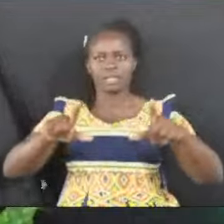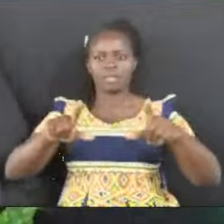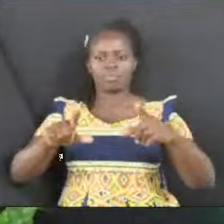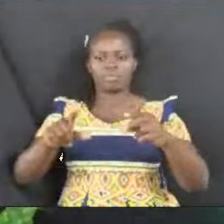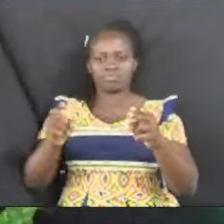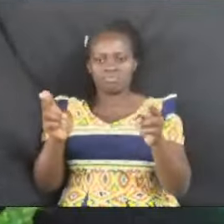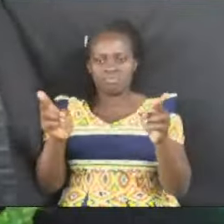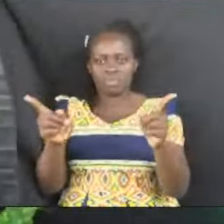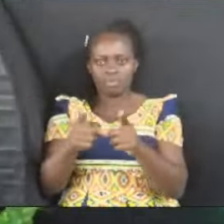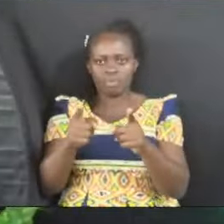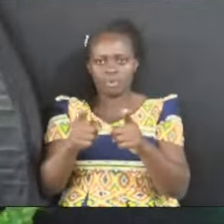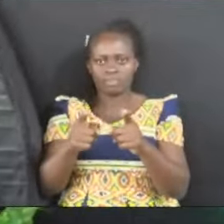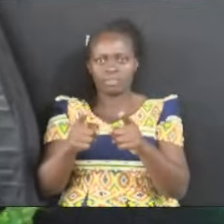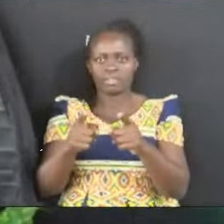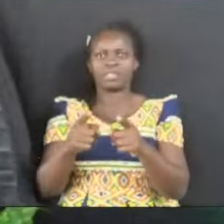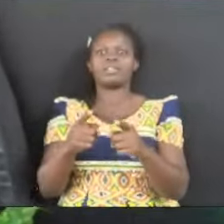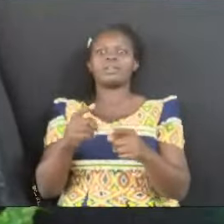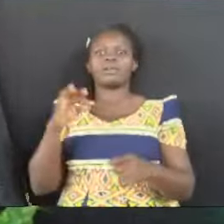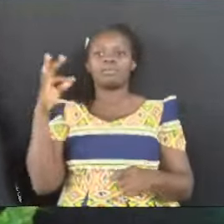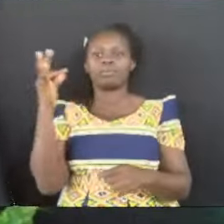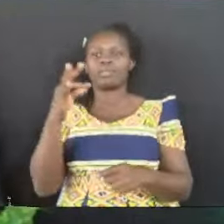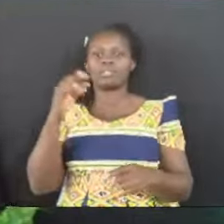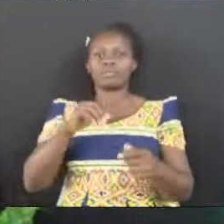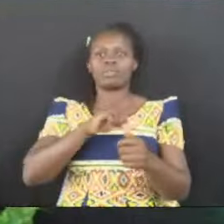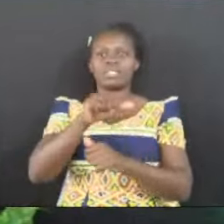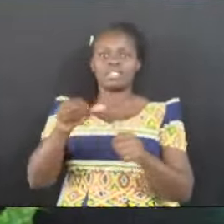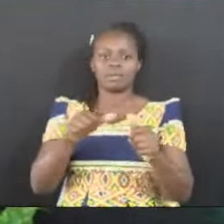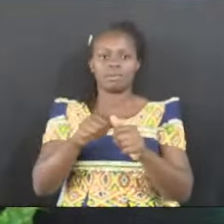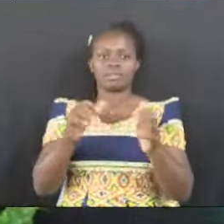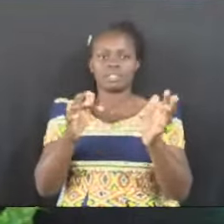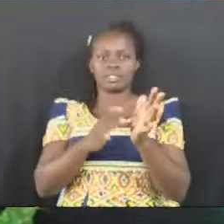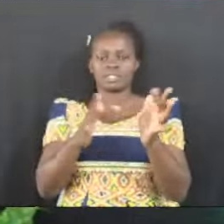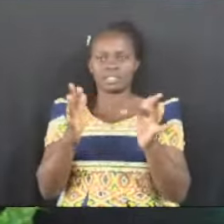talk to you about Jesus Christ.